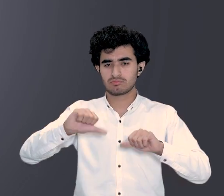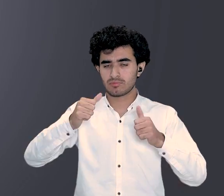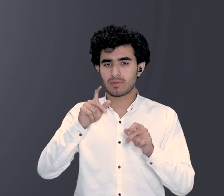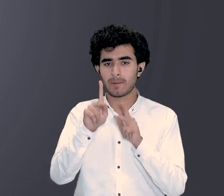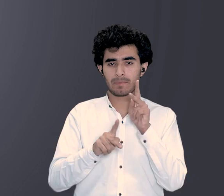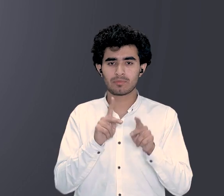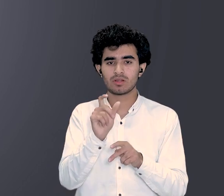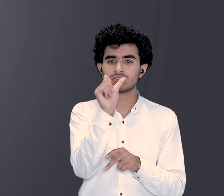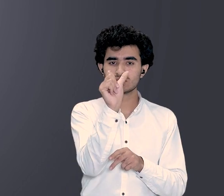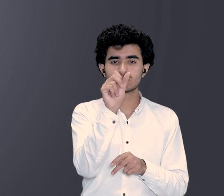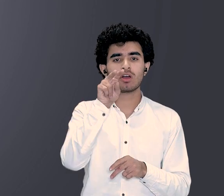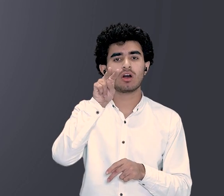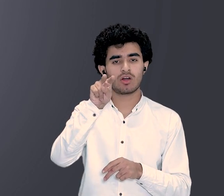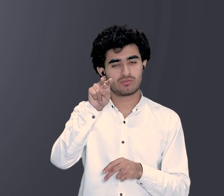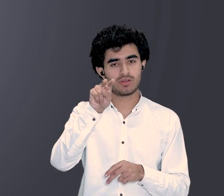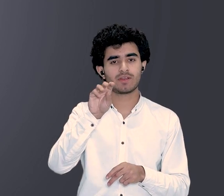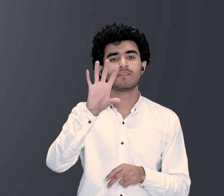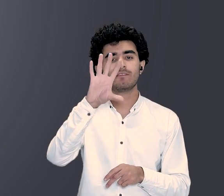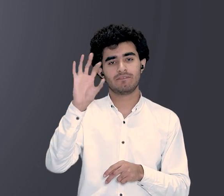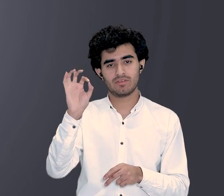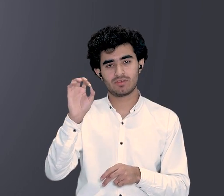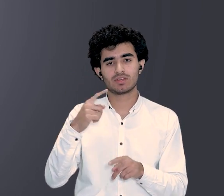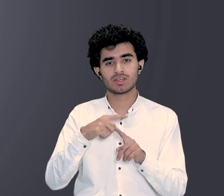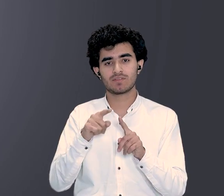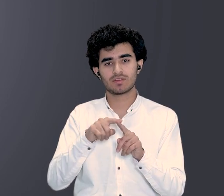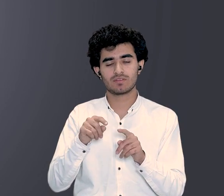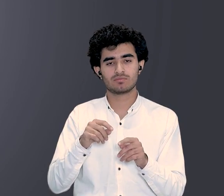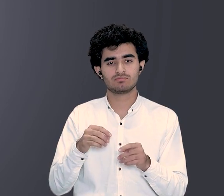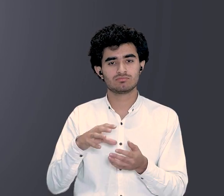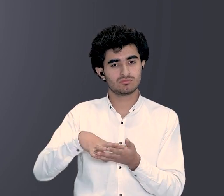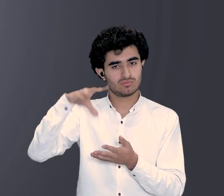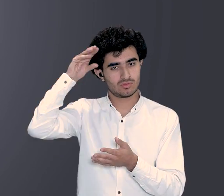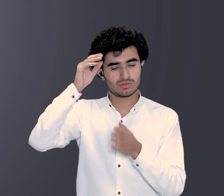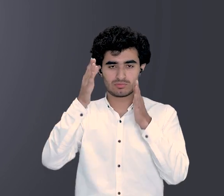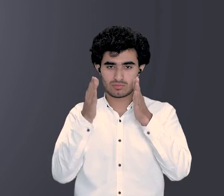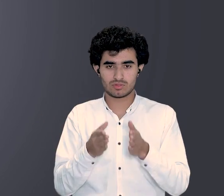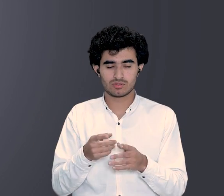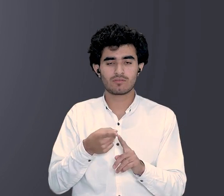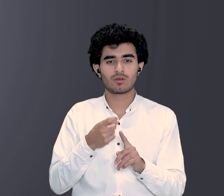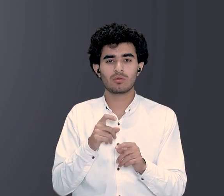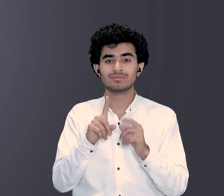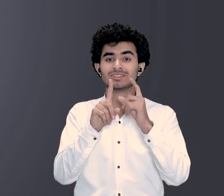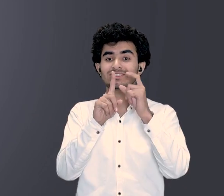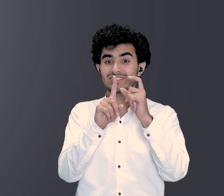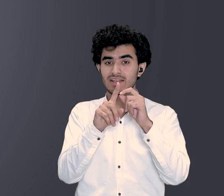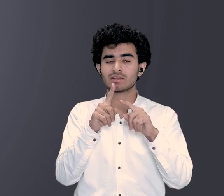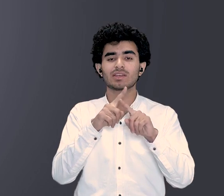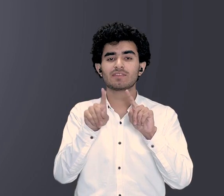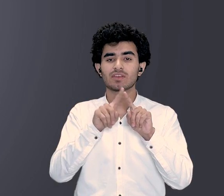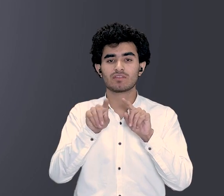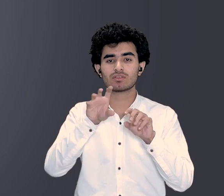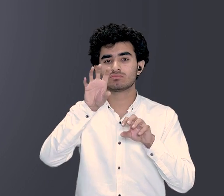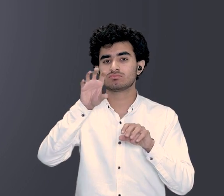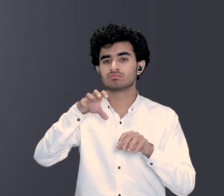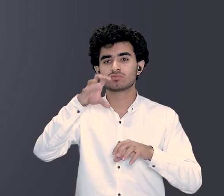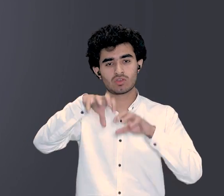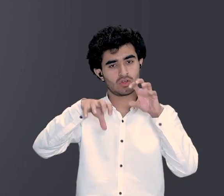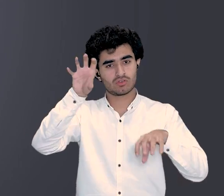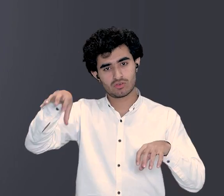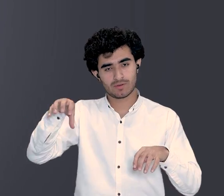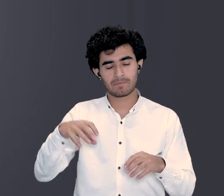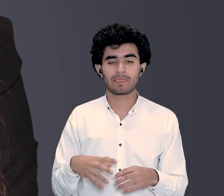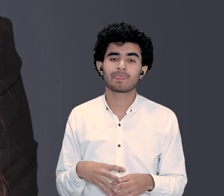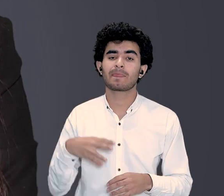students in 10 different countries. We recently won this pitch competition out of